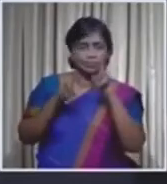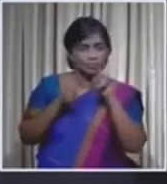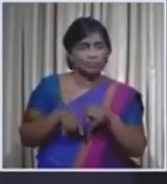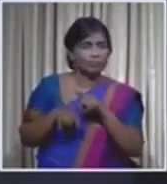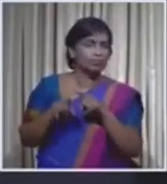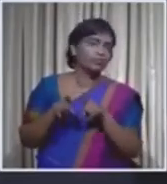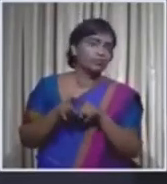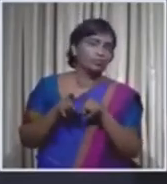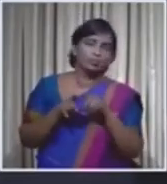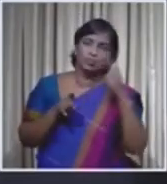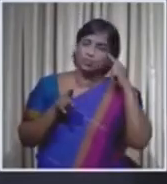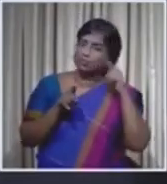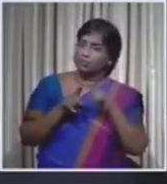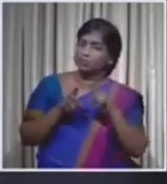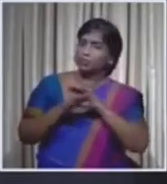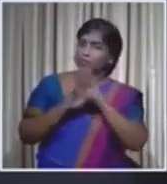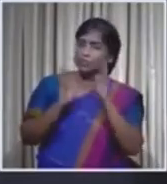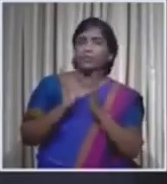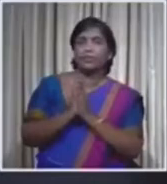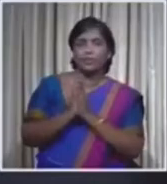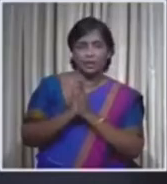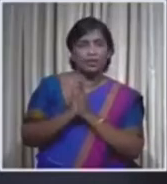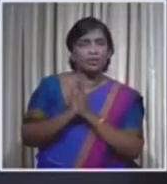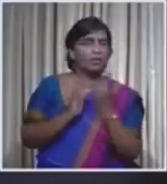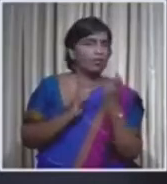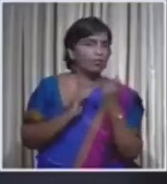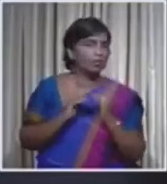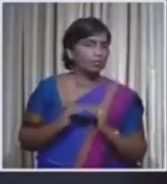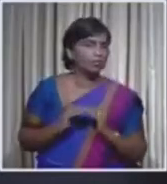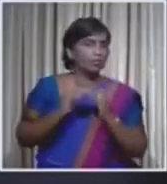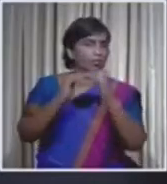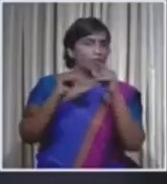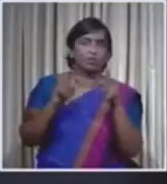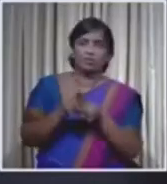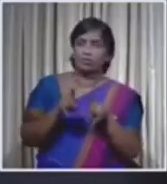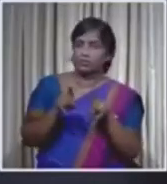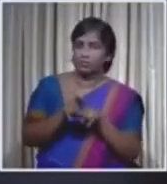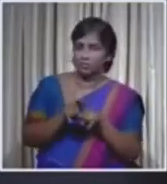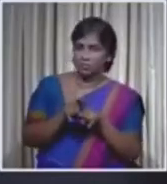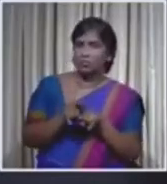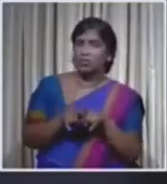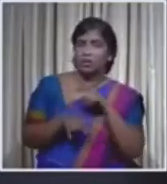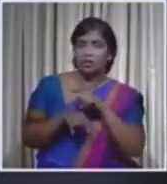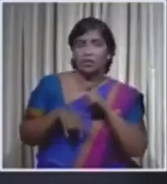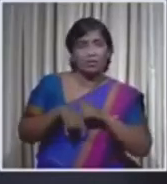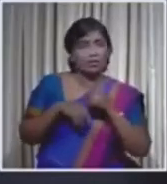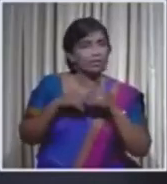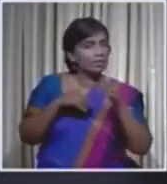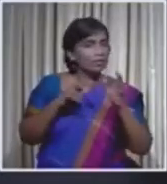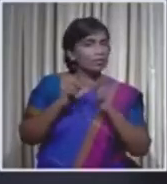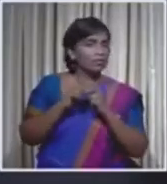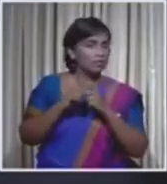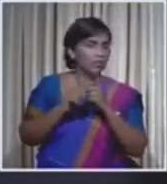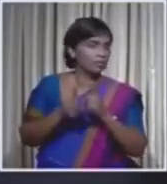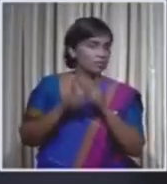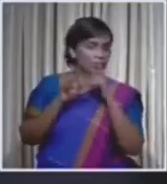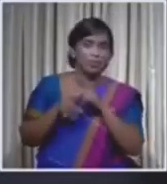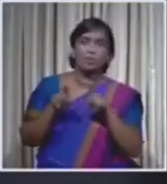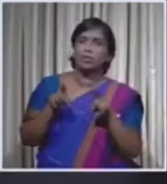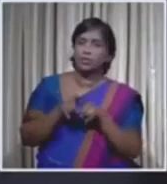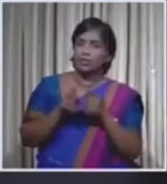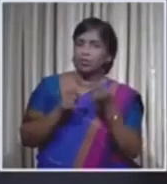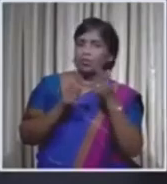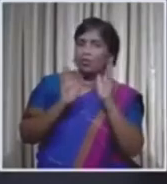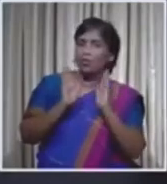with reasonable price stability with due regard to circumstances aarthik sthavarabhayak athi karanna niyama